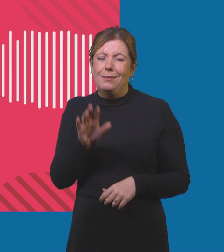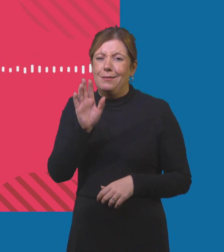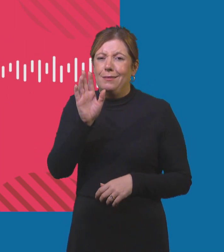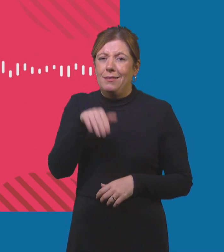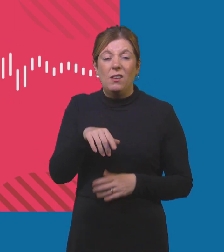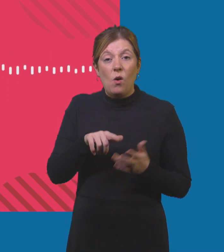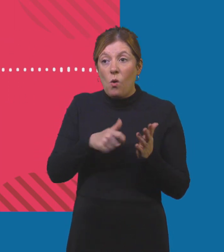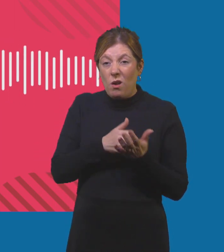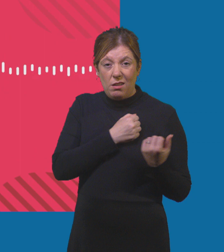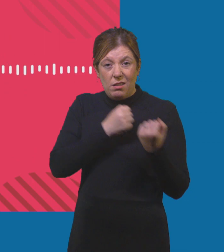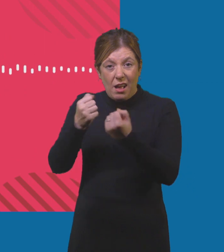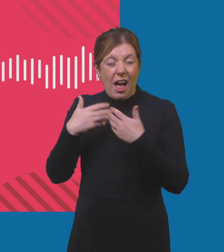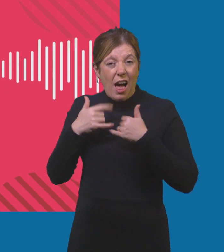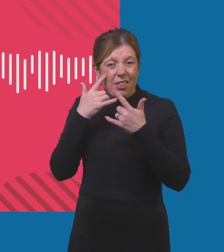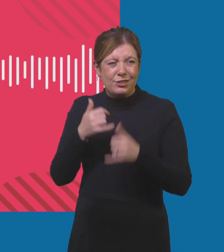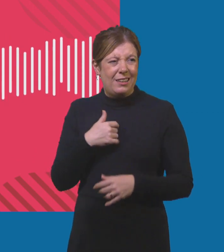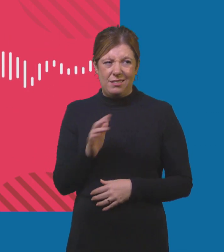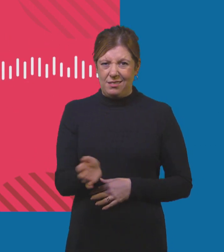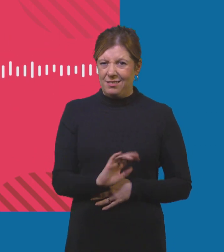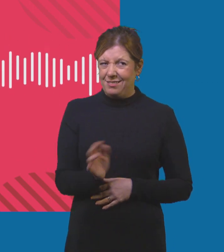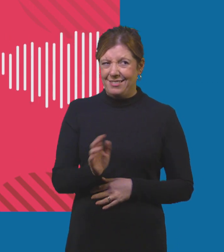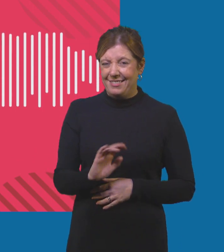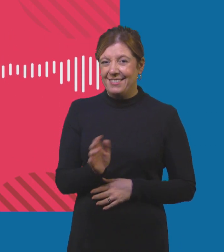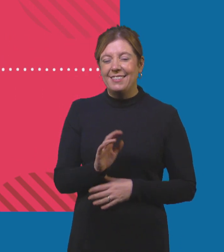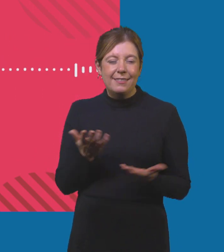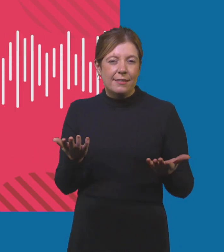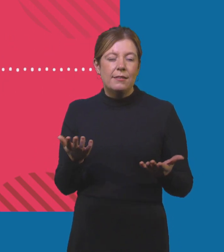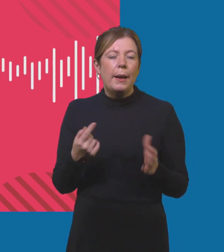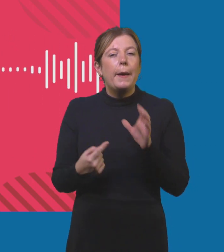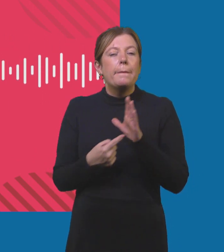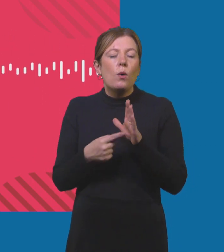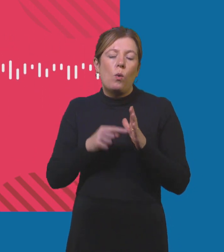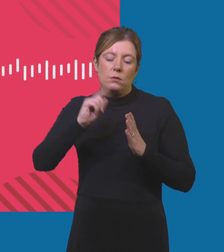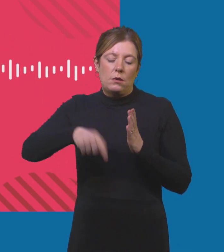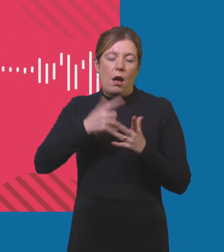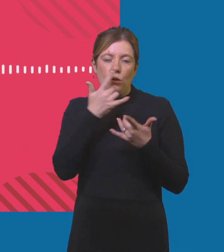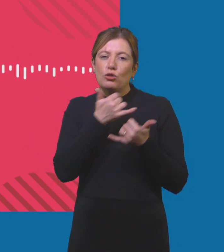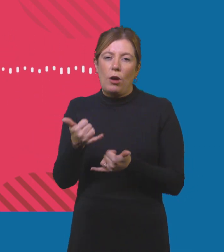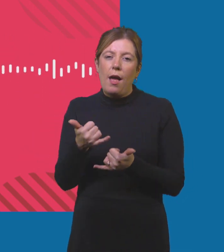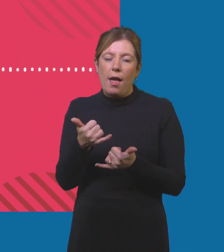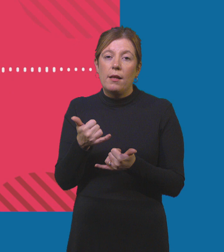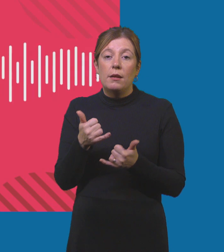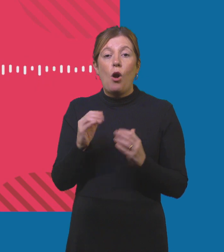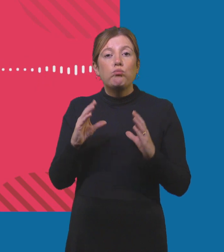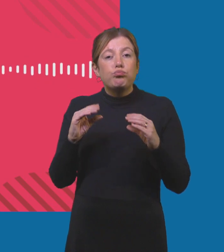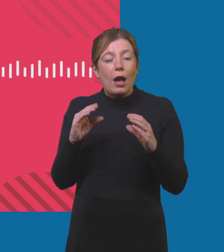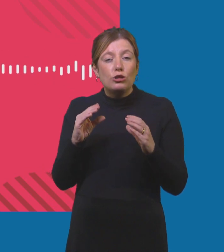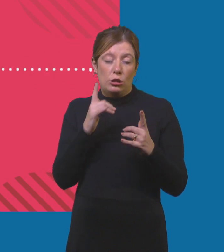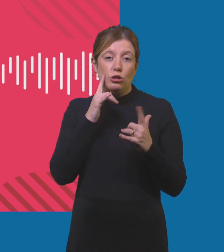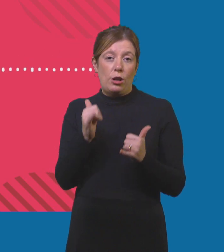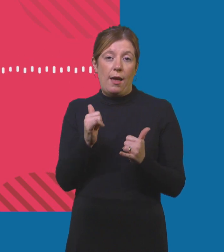your car in for a health check. I was going to say, I won't be doing that. But yeah, it is really important that your tyres are in good condition and that the pressures are correct.